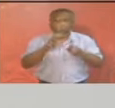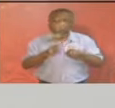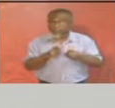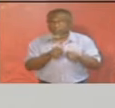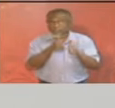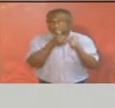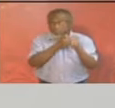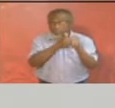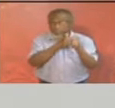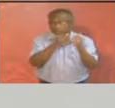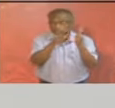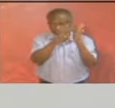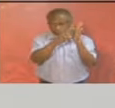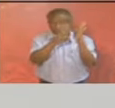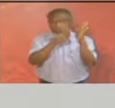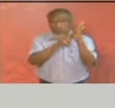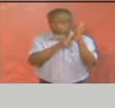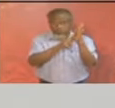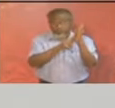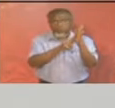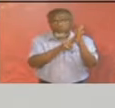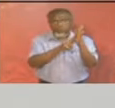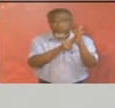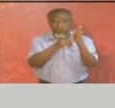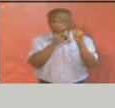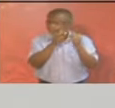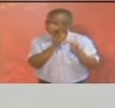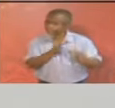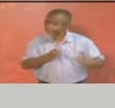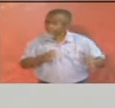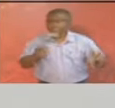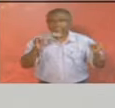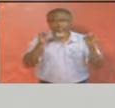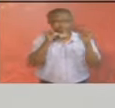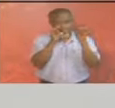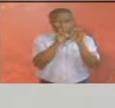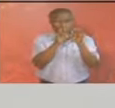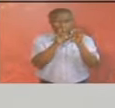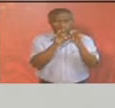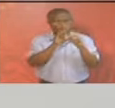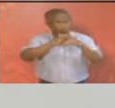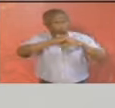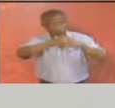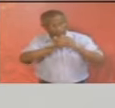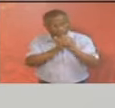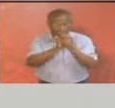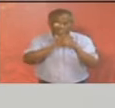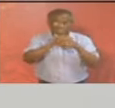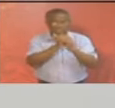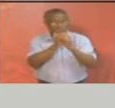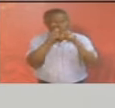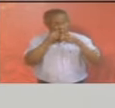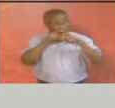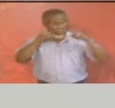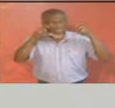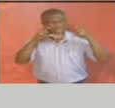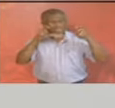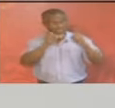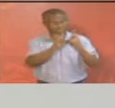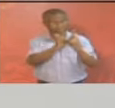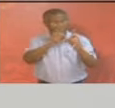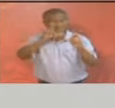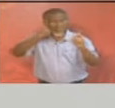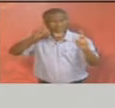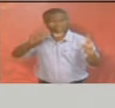health guidelines and the importance of the 3 W's that we keep re-advocating: washing your hands, wearing your mask, watching